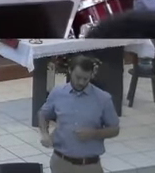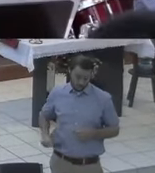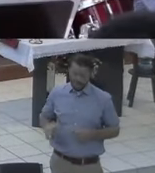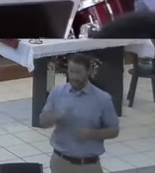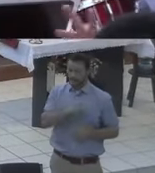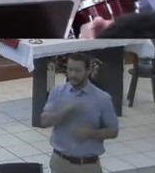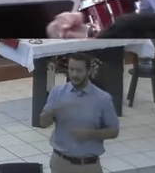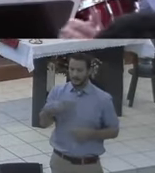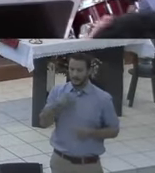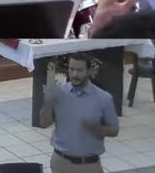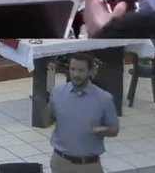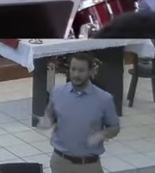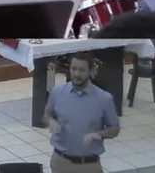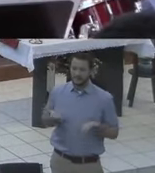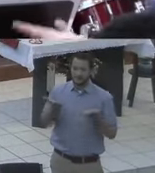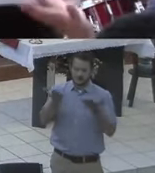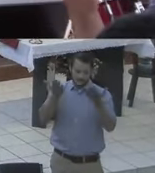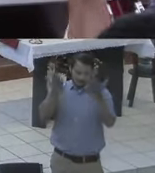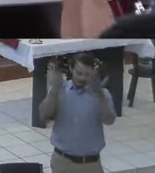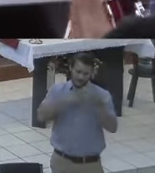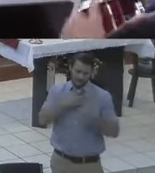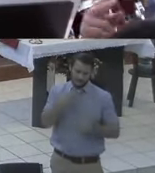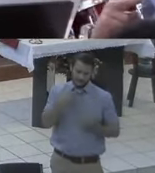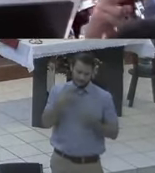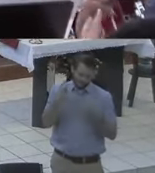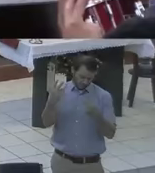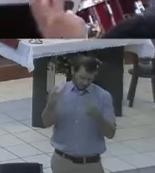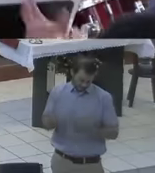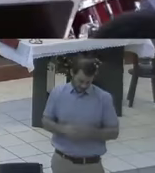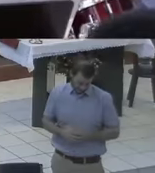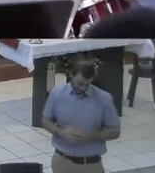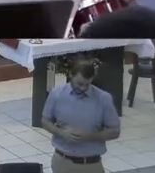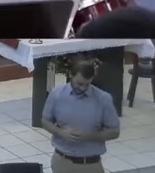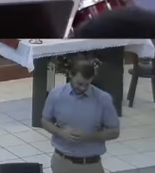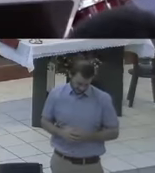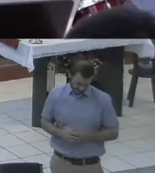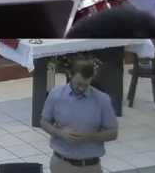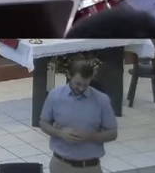Lord, and I lift my